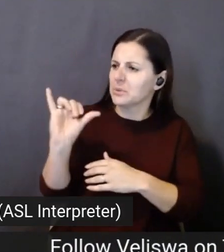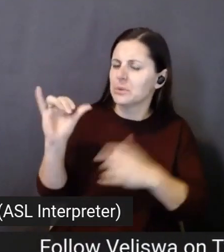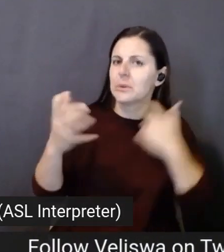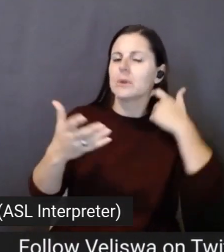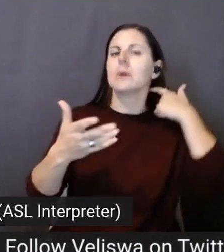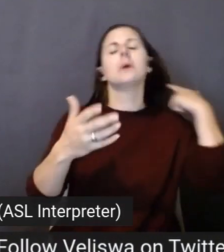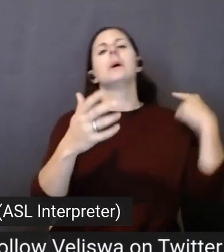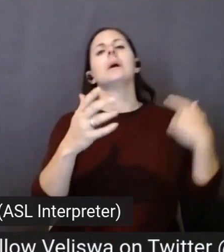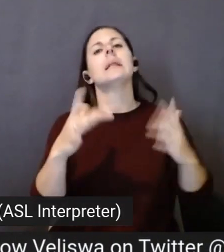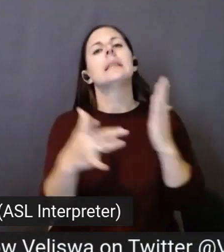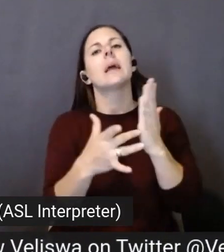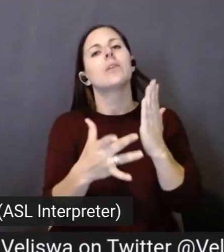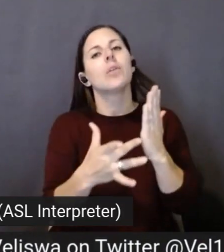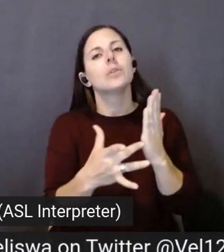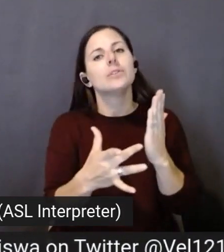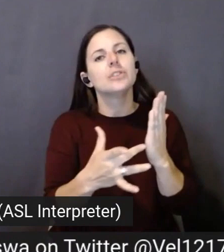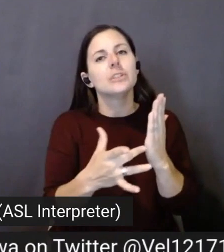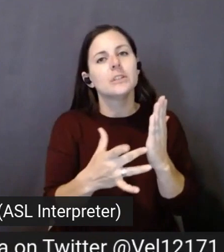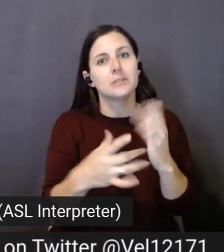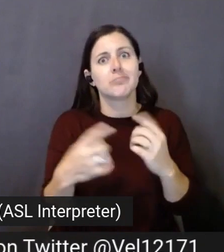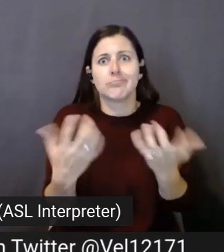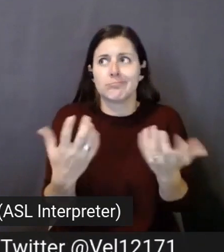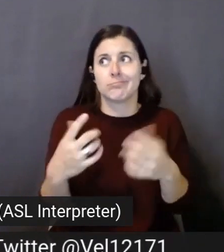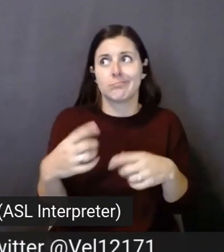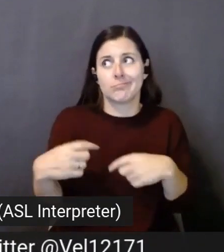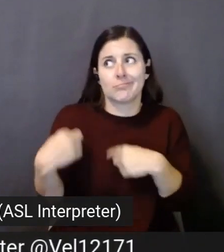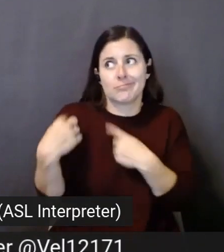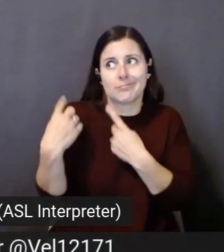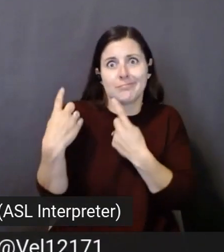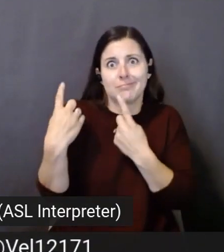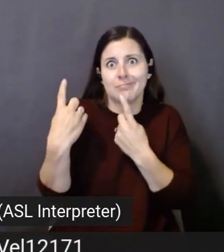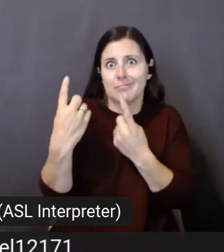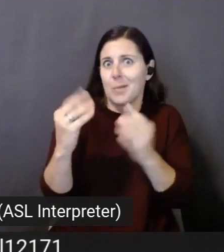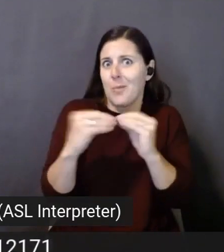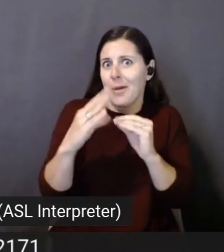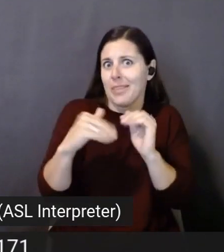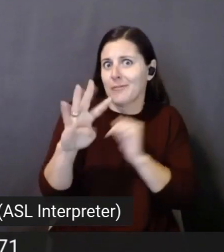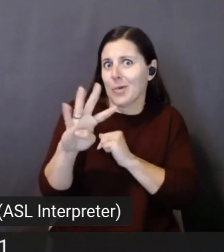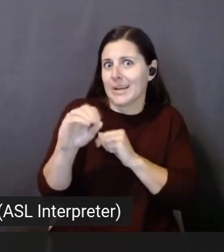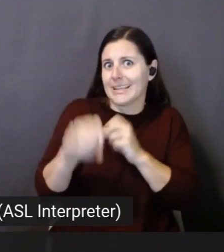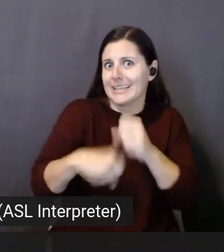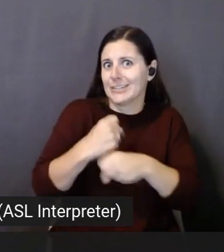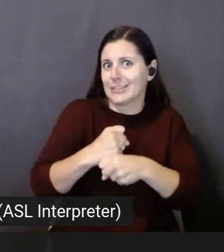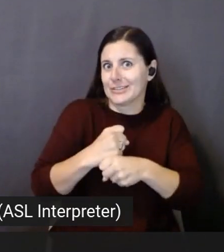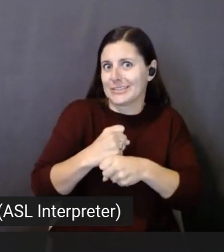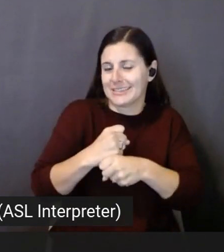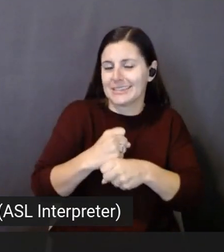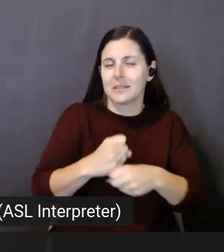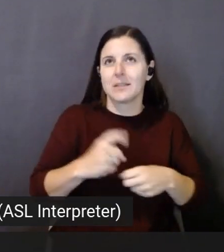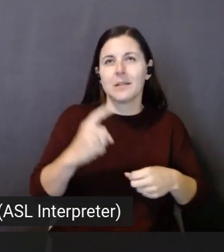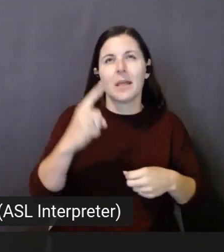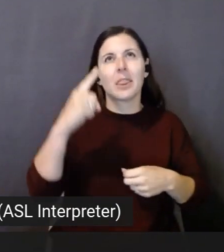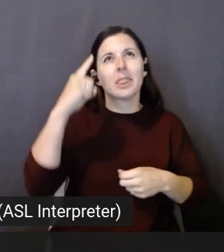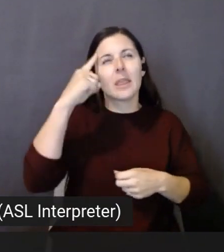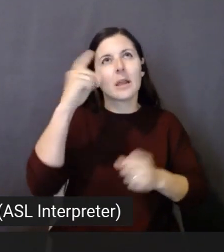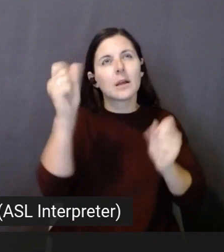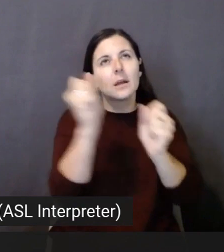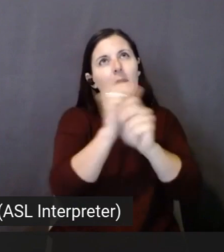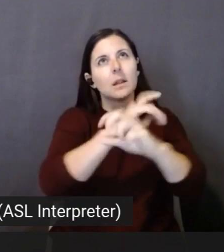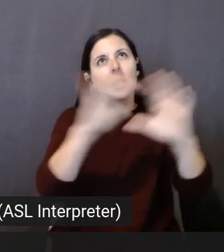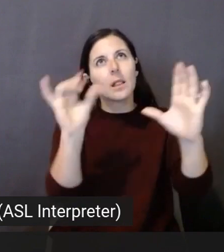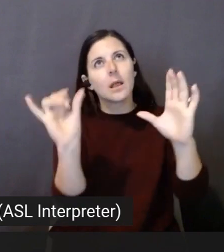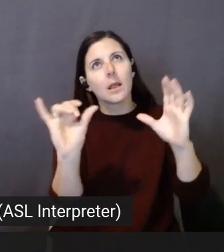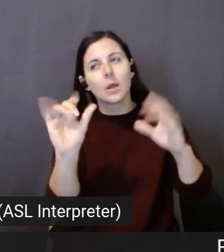it's a technology that has been around for well over 40 years. And you can think about it as the tools